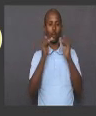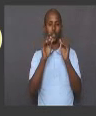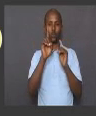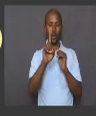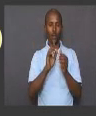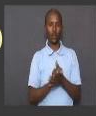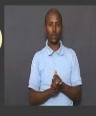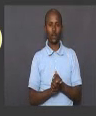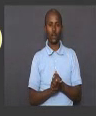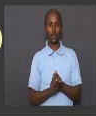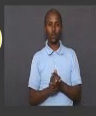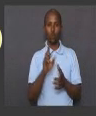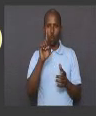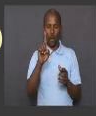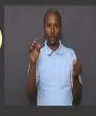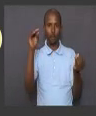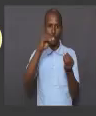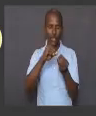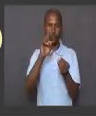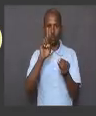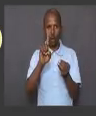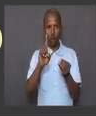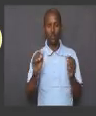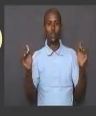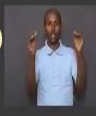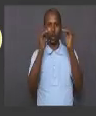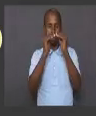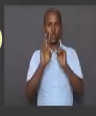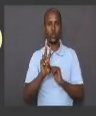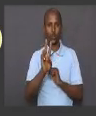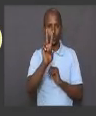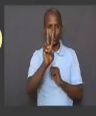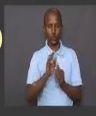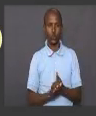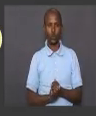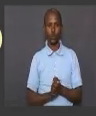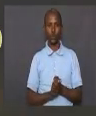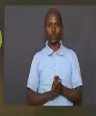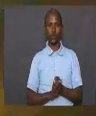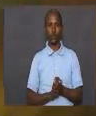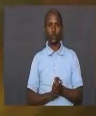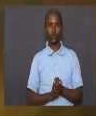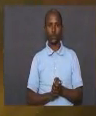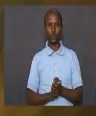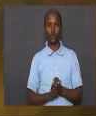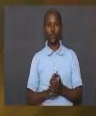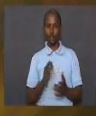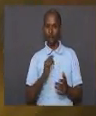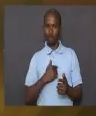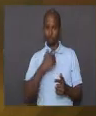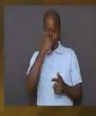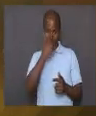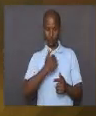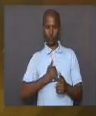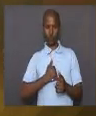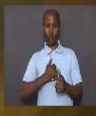1. 1 plus 1 equals 2. I am sure that you